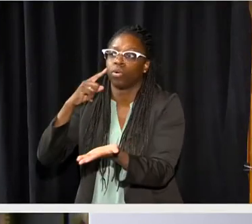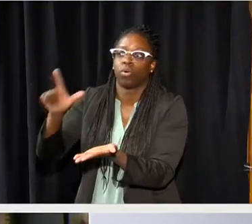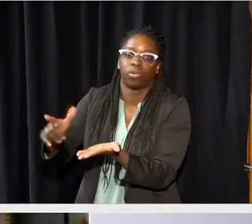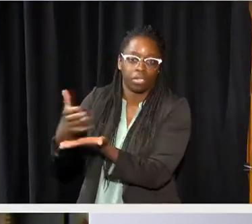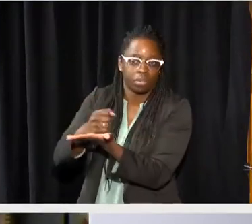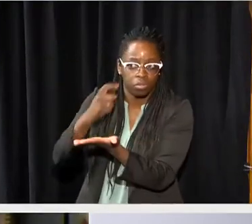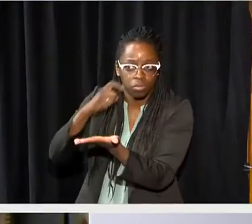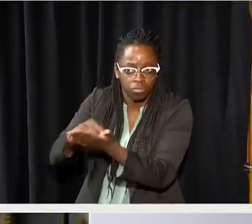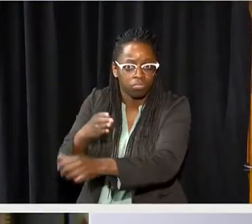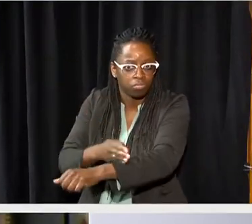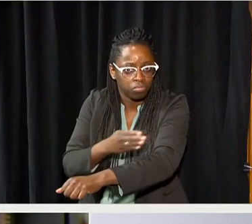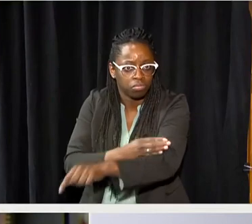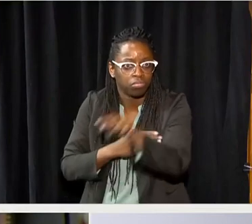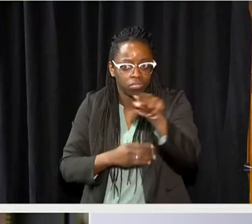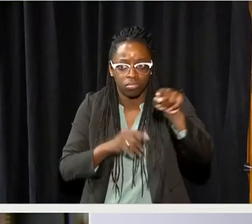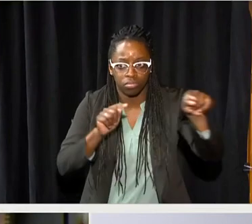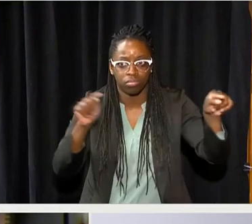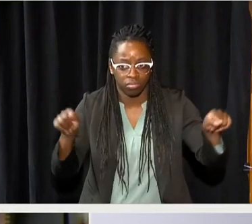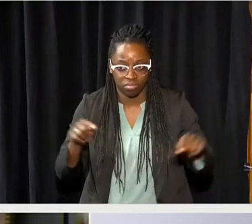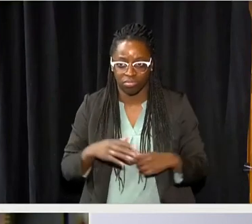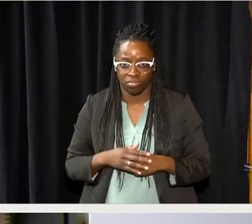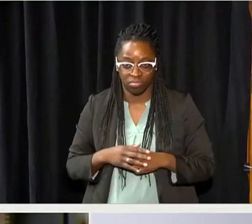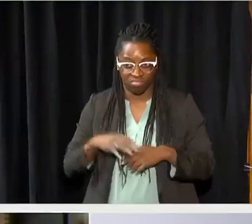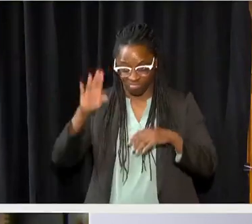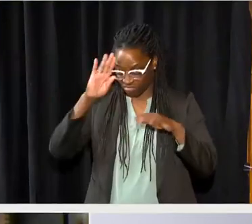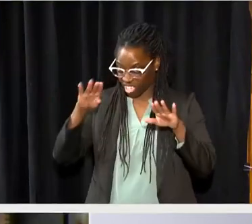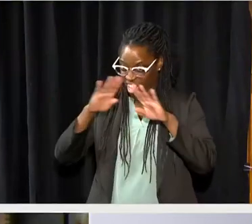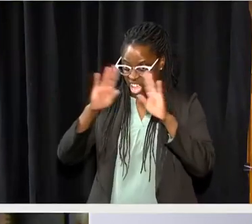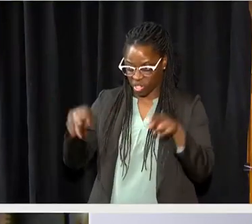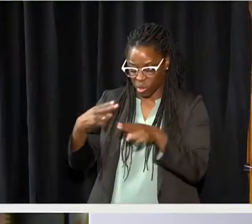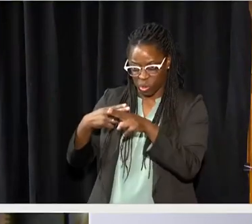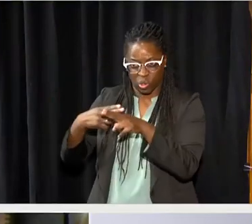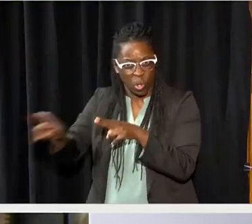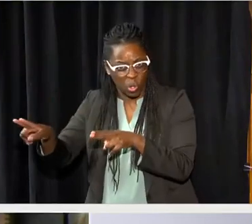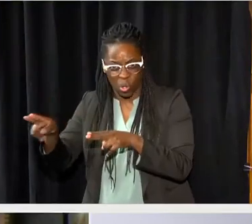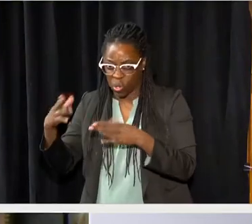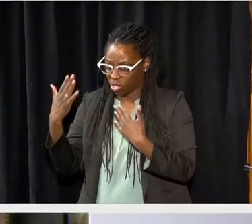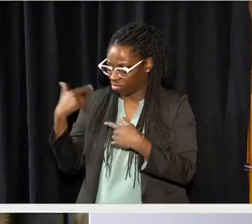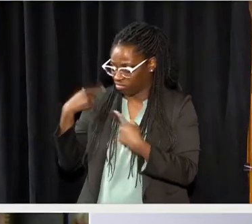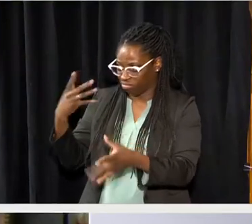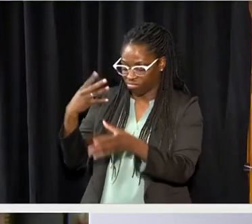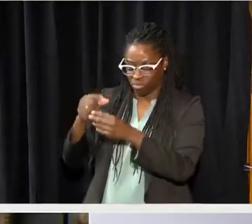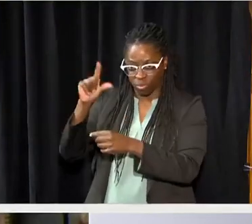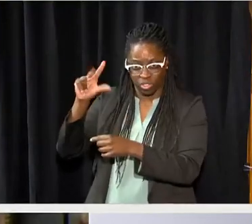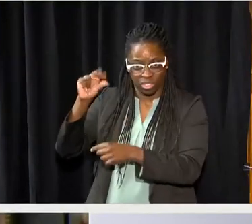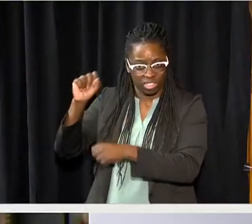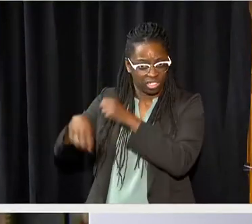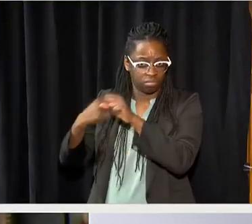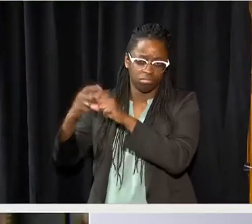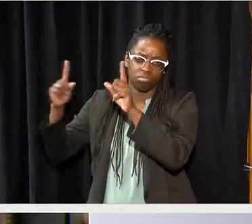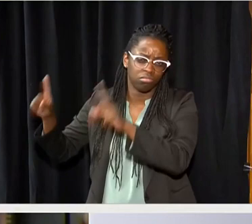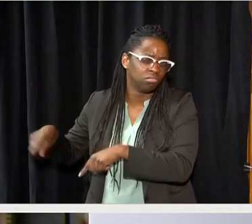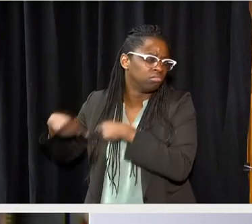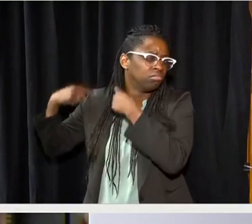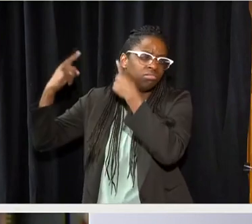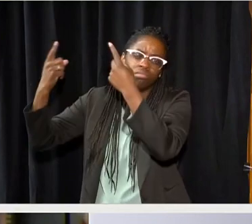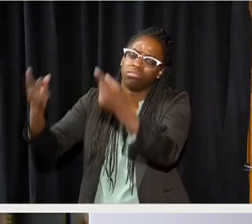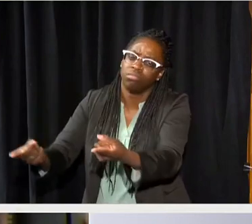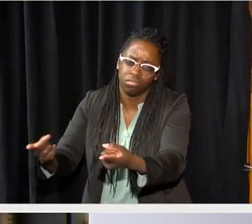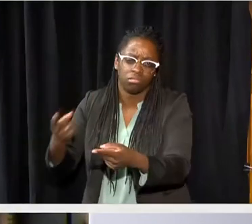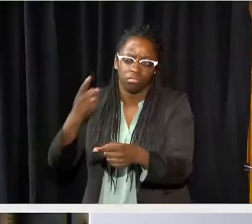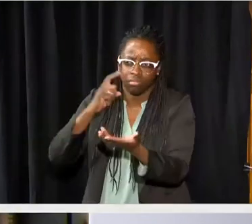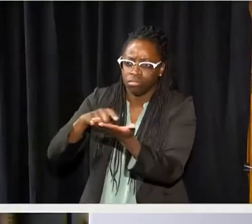housing shortage that's decades in the making. To get costs down, we have to go